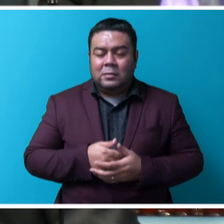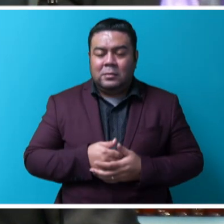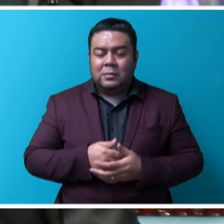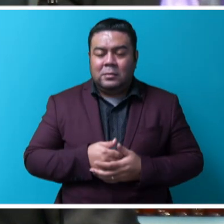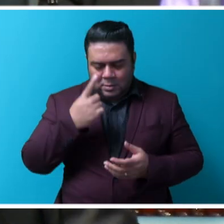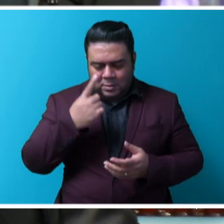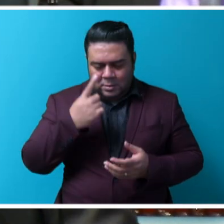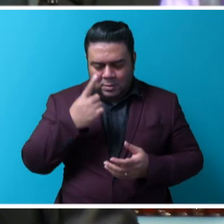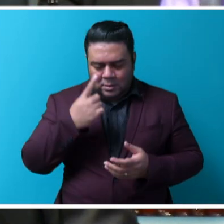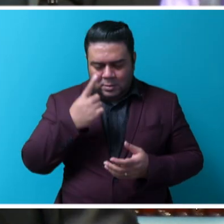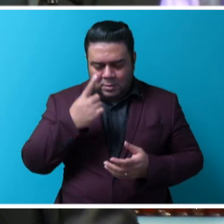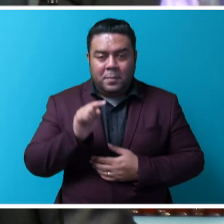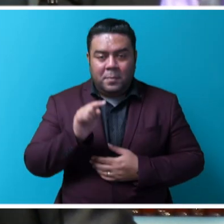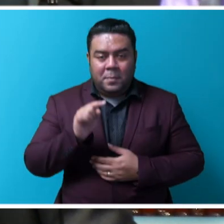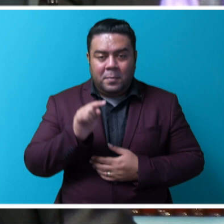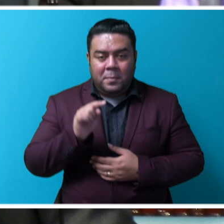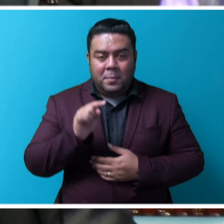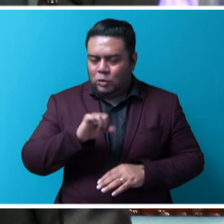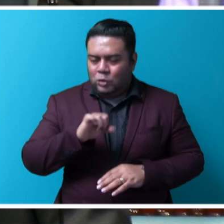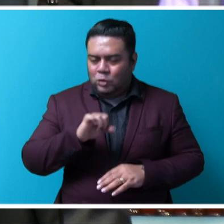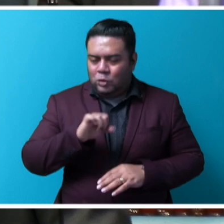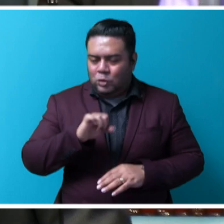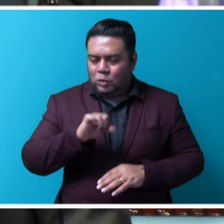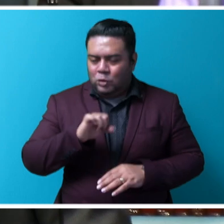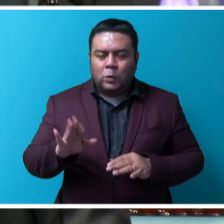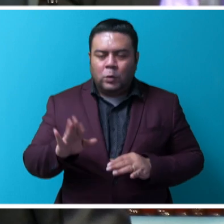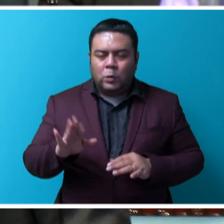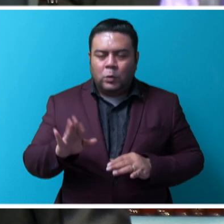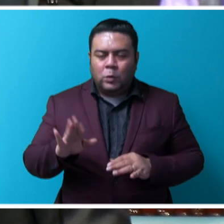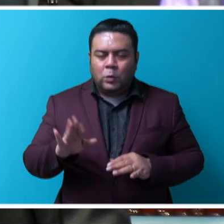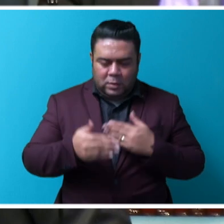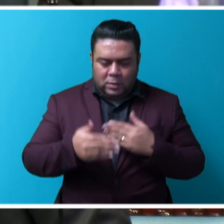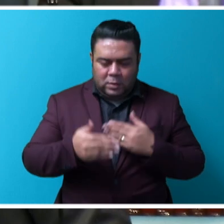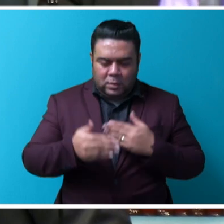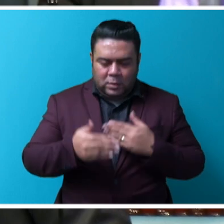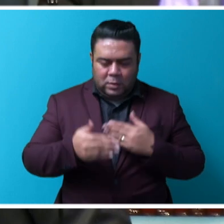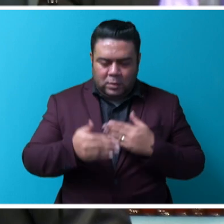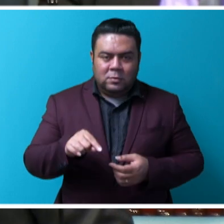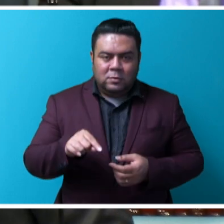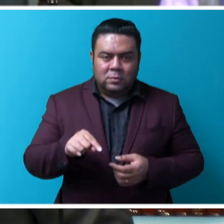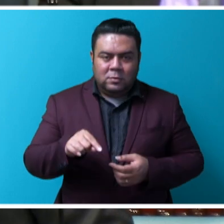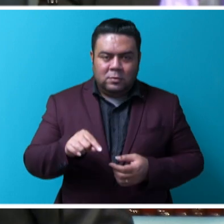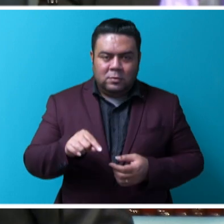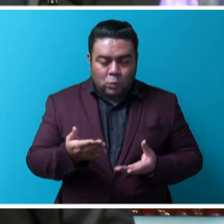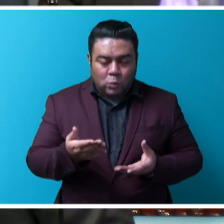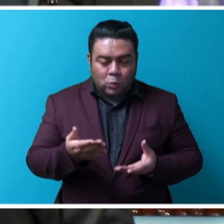cuts and over 500 million in combined tax relief through the continued zero rating for essential